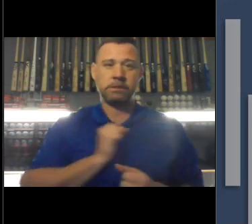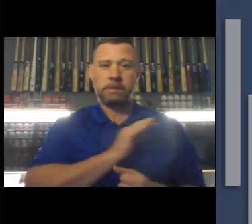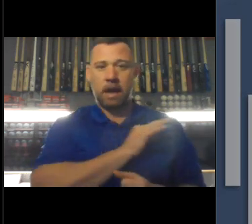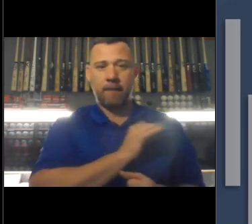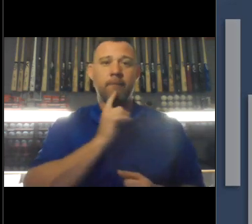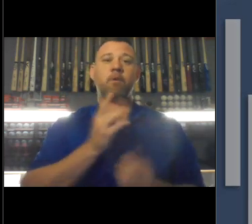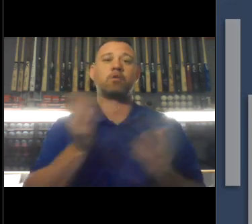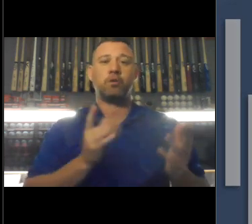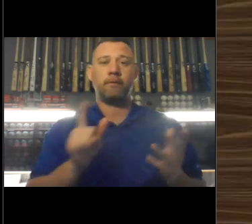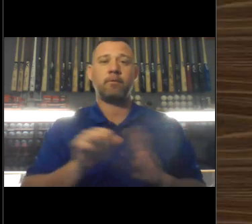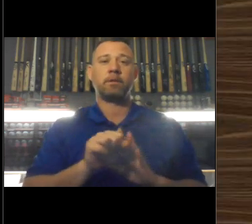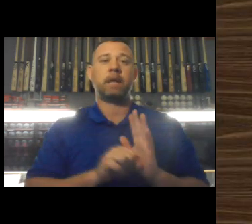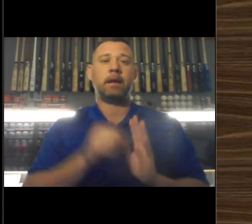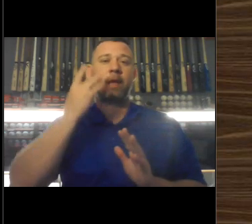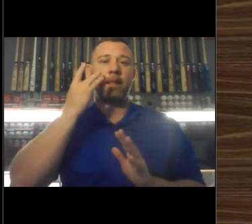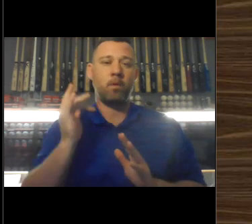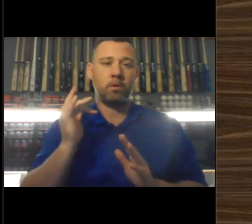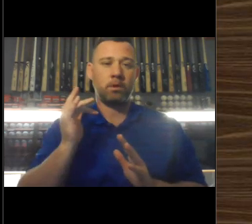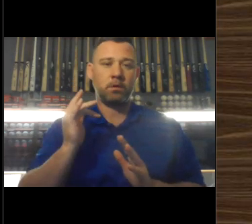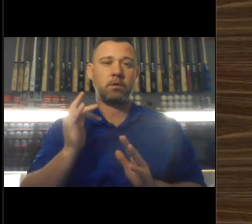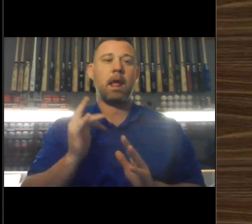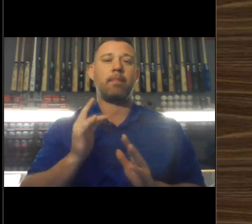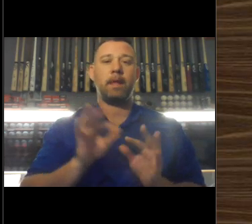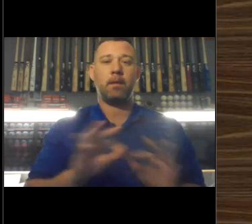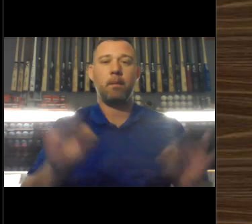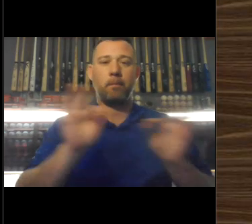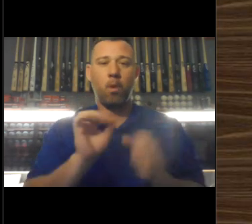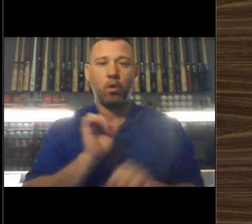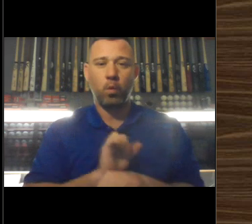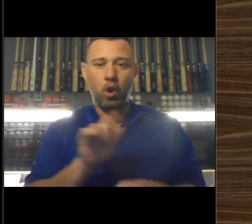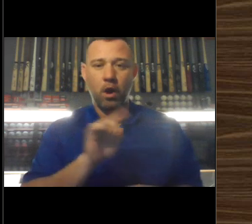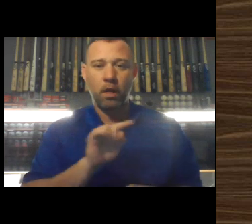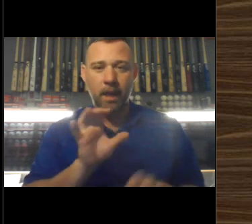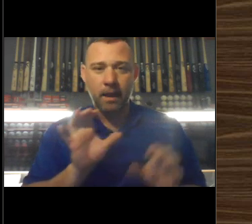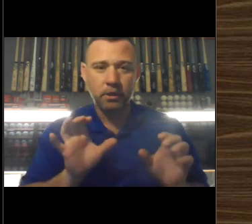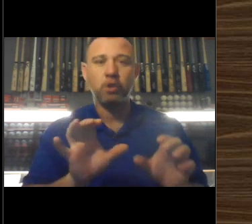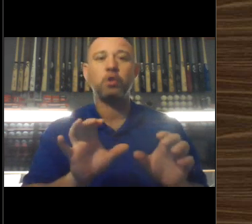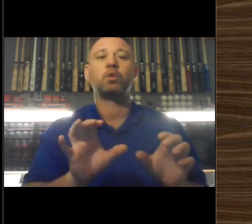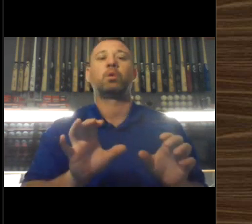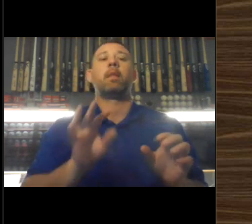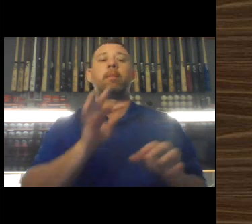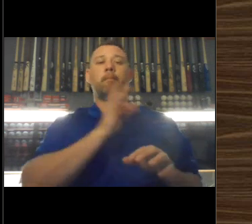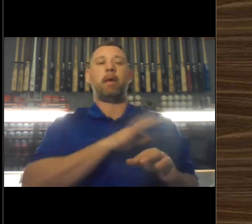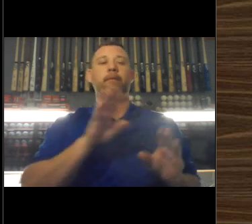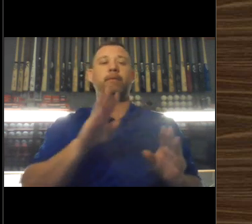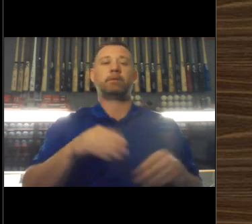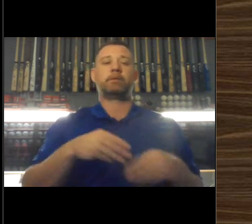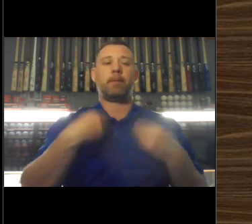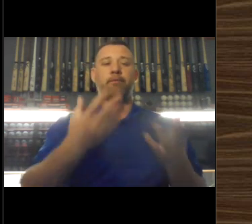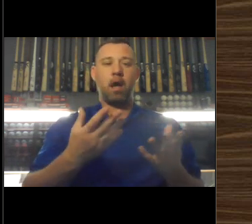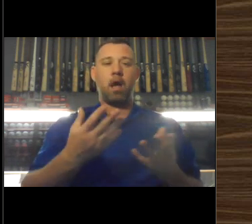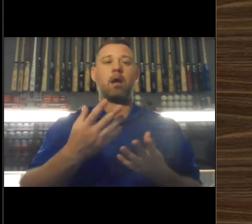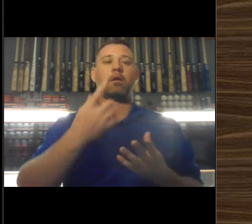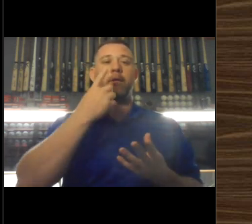of California and the important work that they do and the benefits that they provide and make possible for the